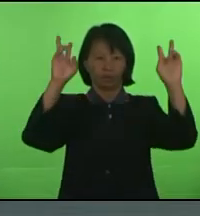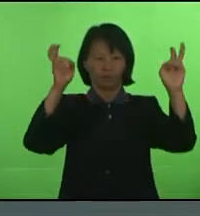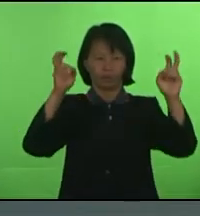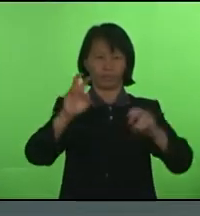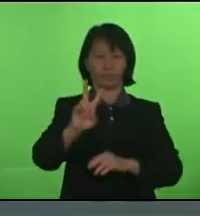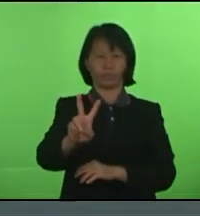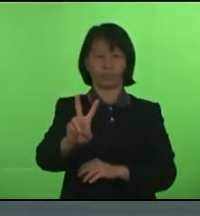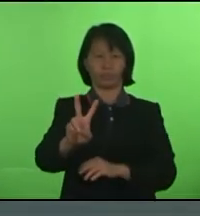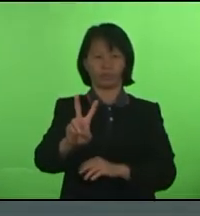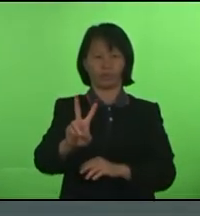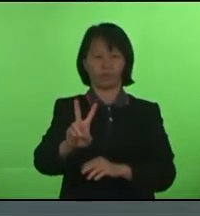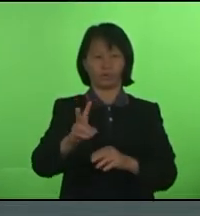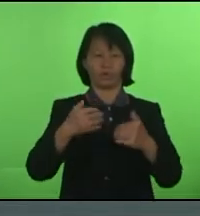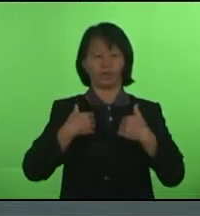2,